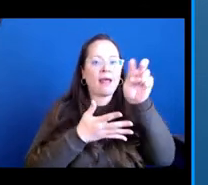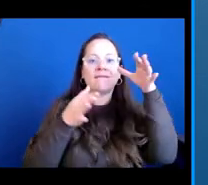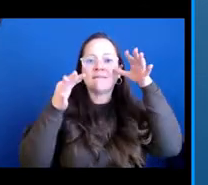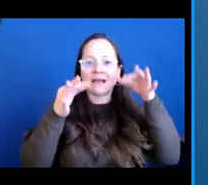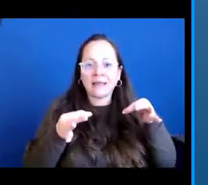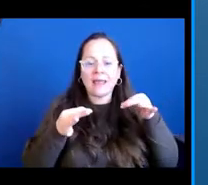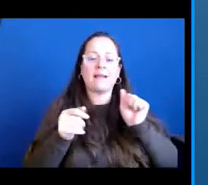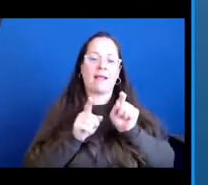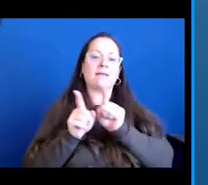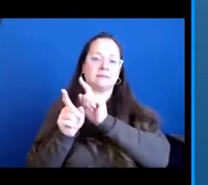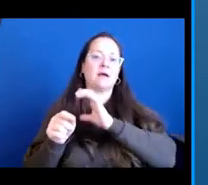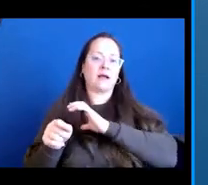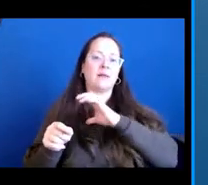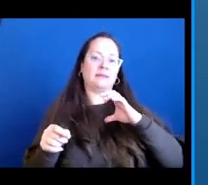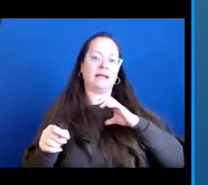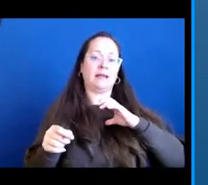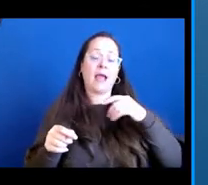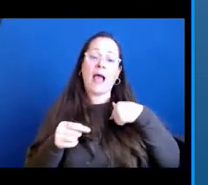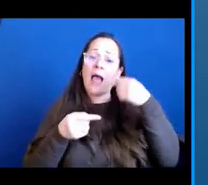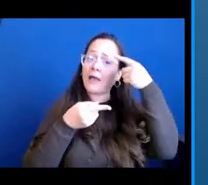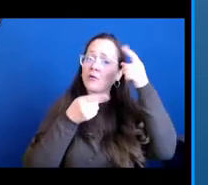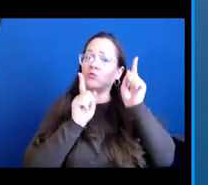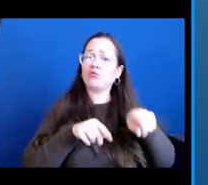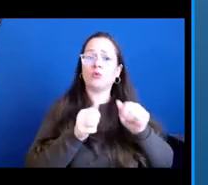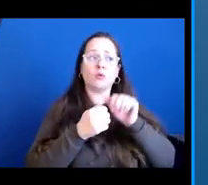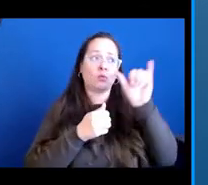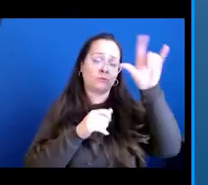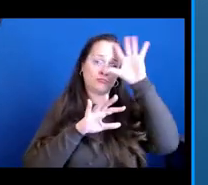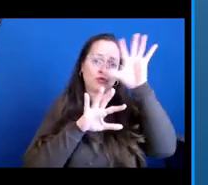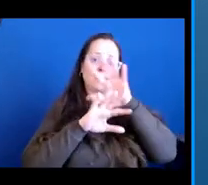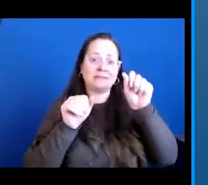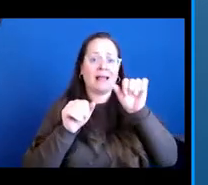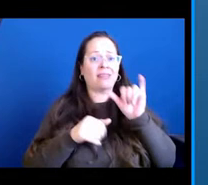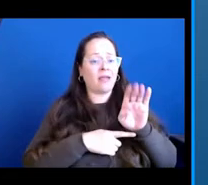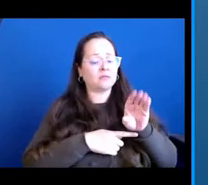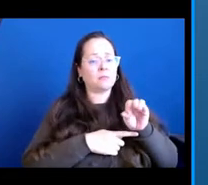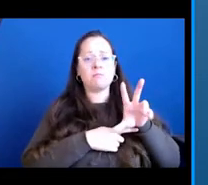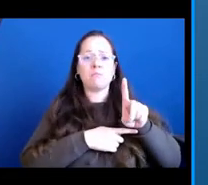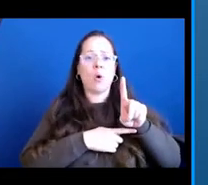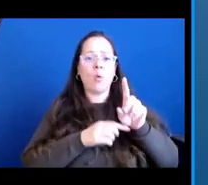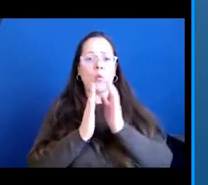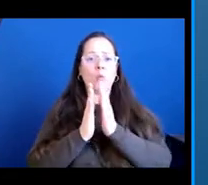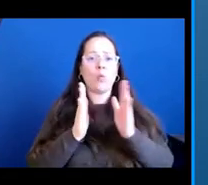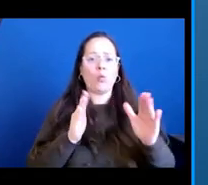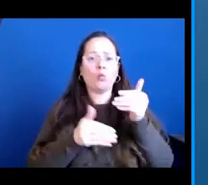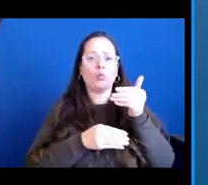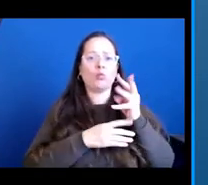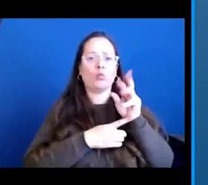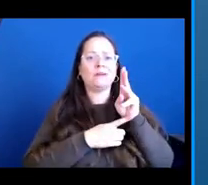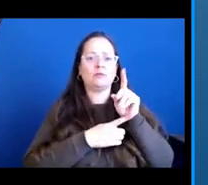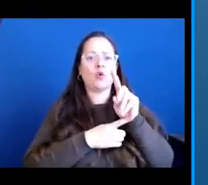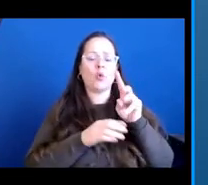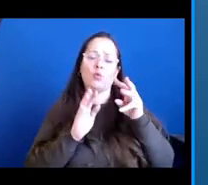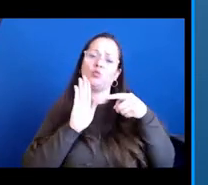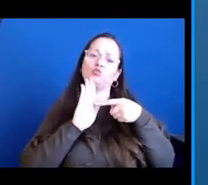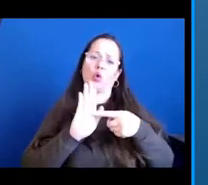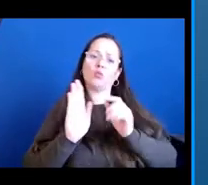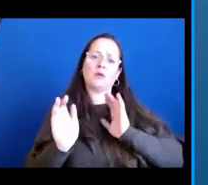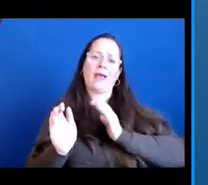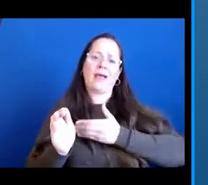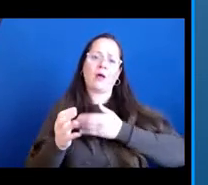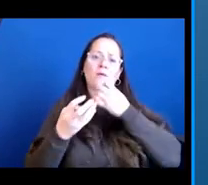that this is a bold window that reflects the values of our party and it is a Wonder Worth Fighting